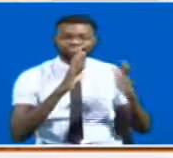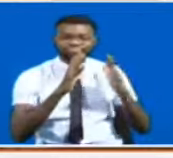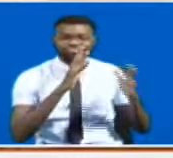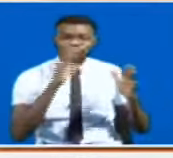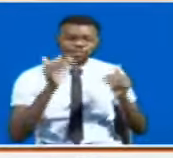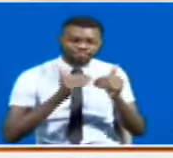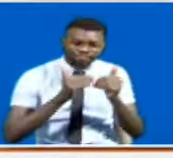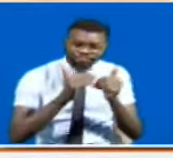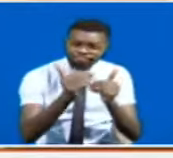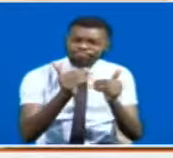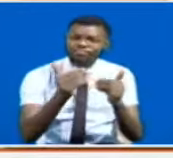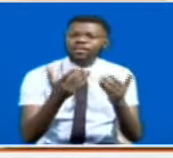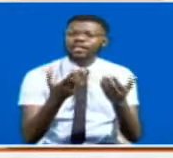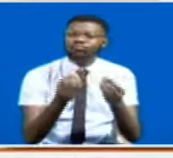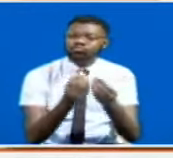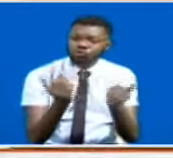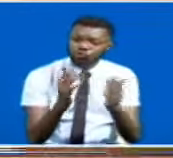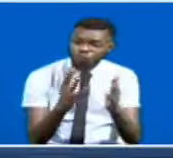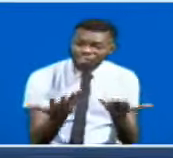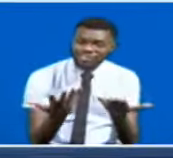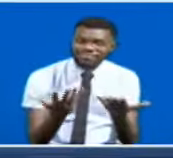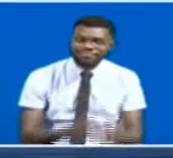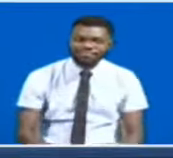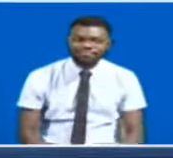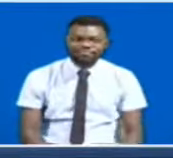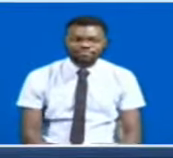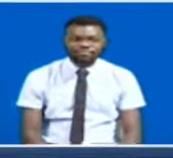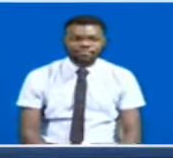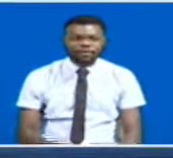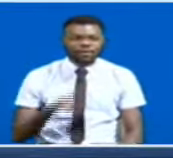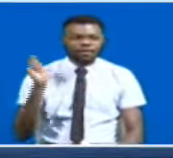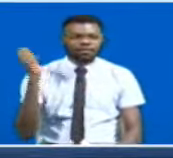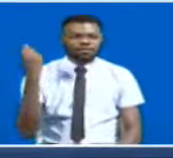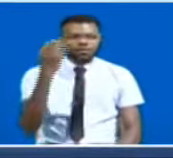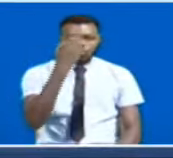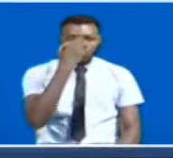lasting solution. President William Ruto has called for unity.